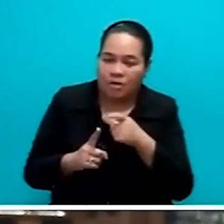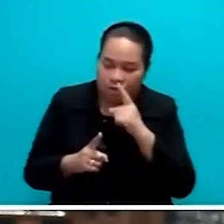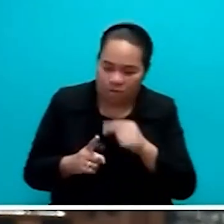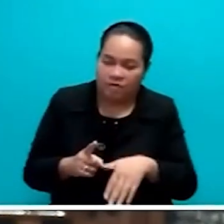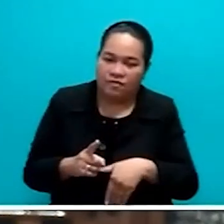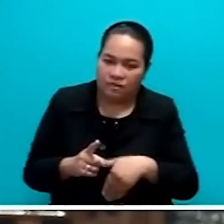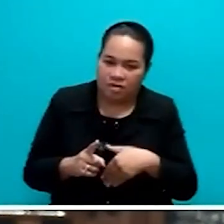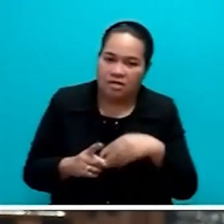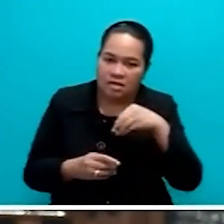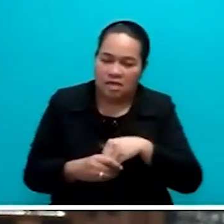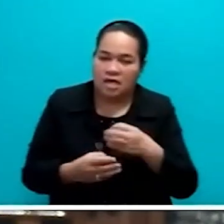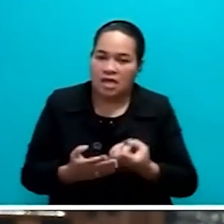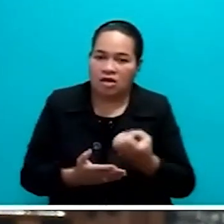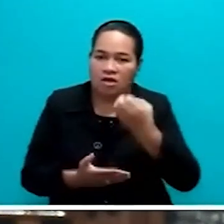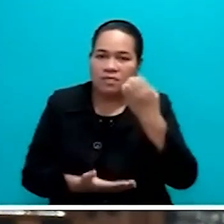economy.